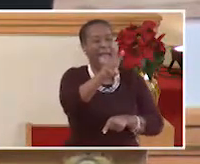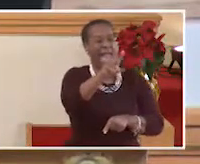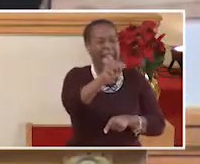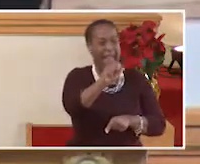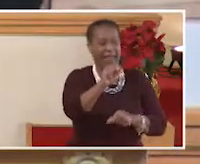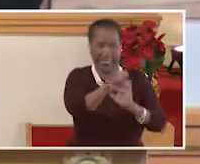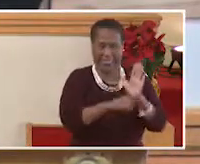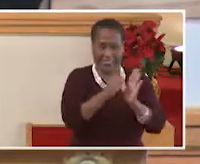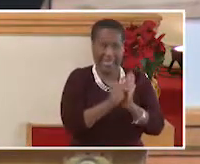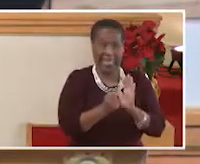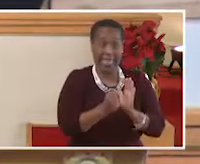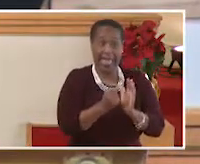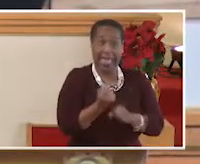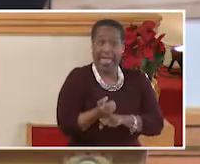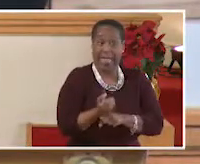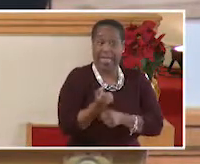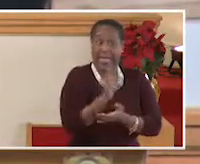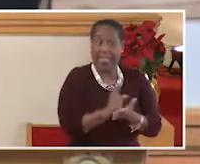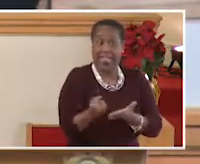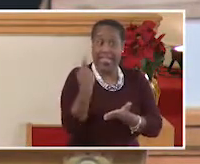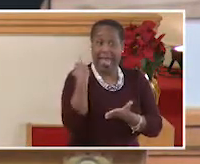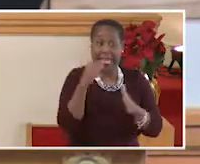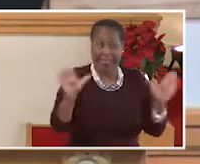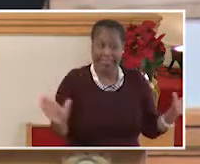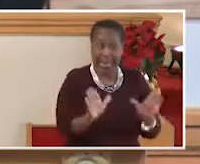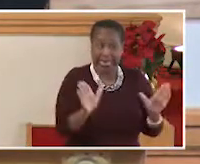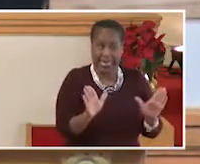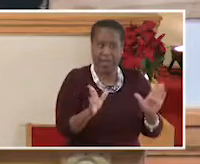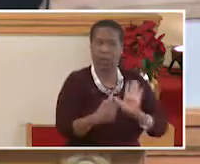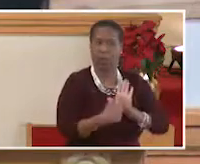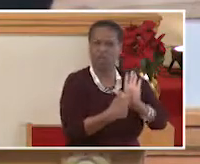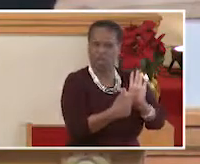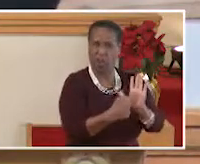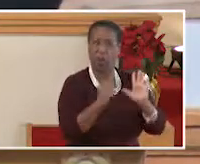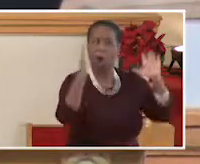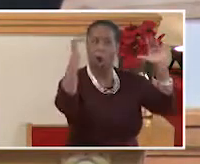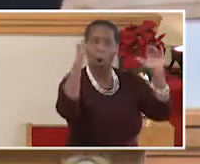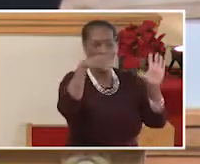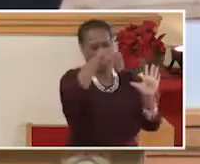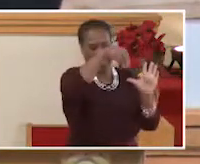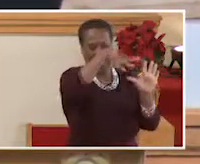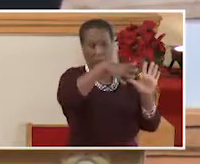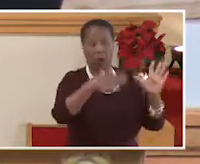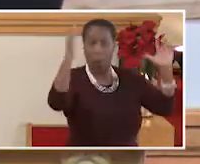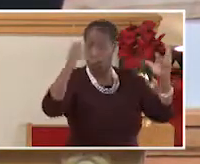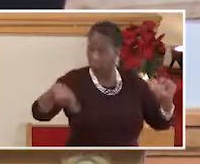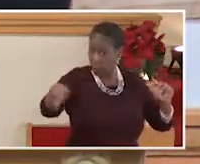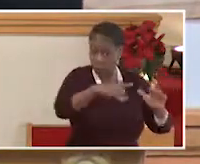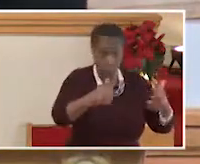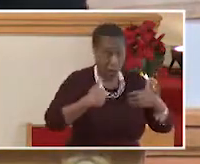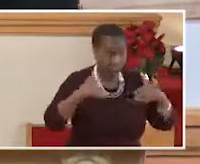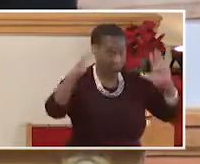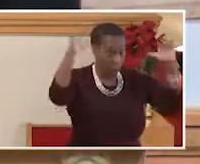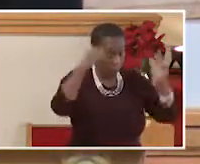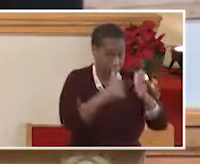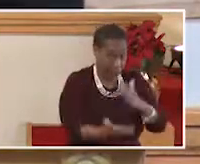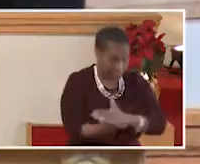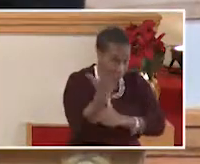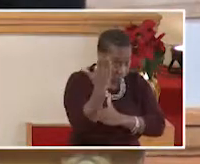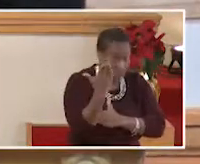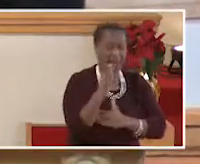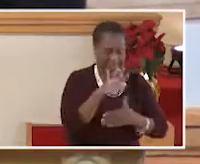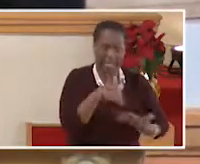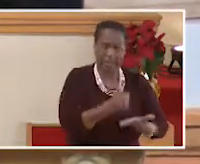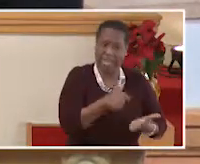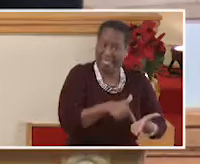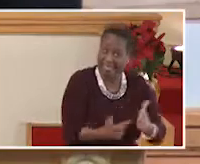We lit the candle of hope. Anybody have hope this morning? Amen. Amen. Amen. Amen. And on